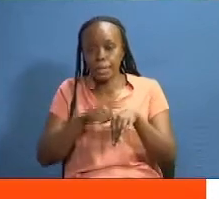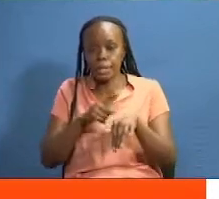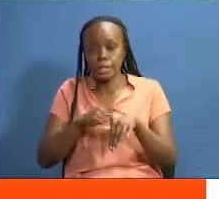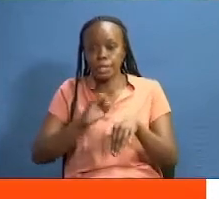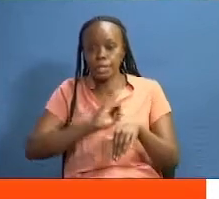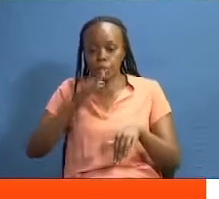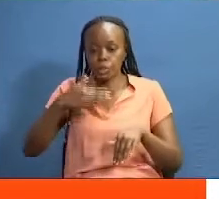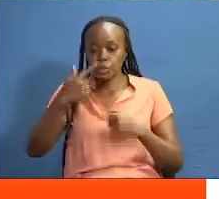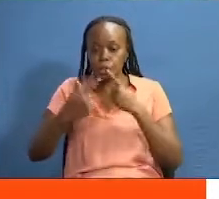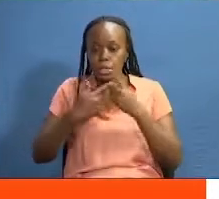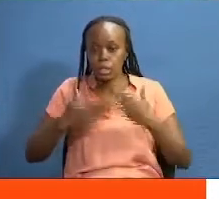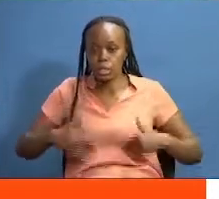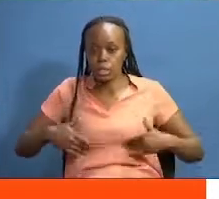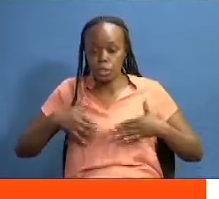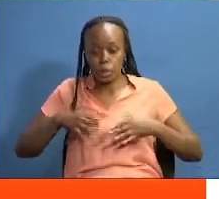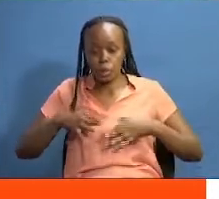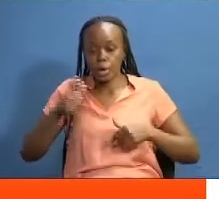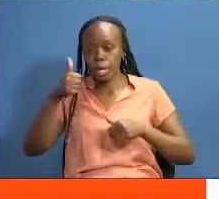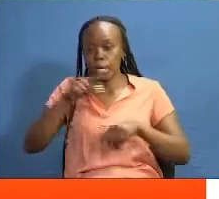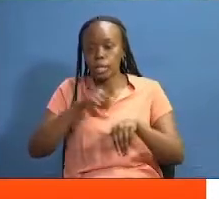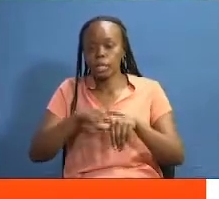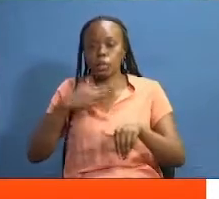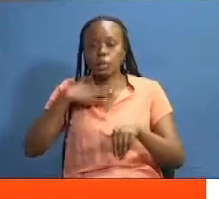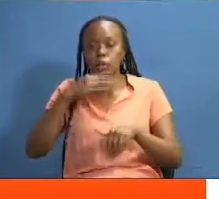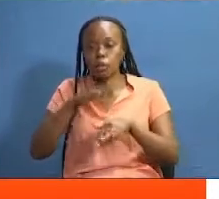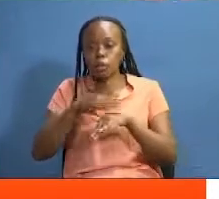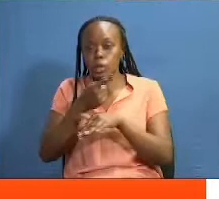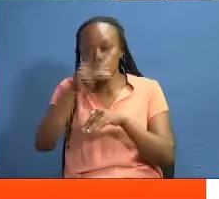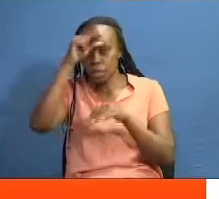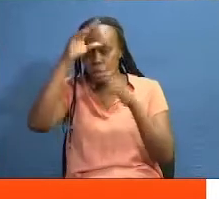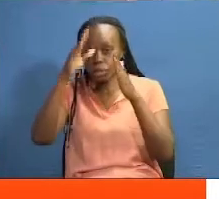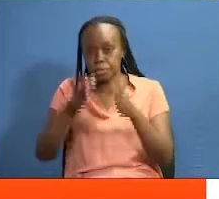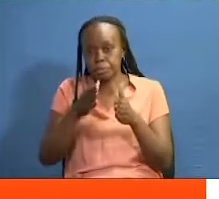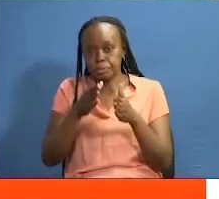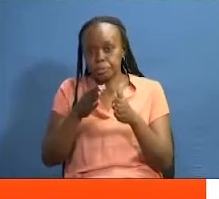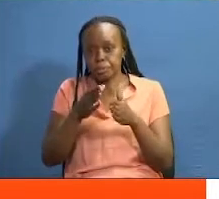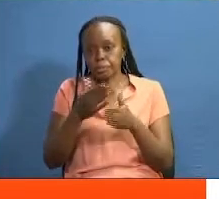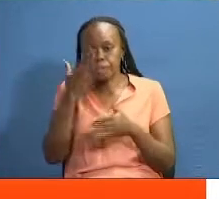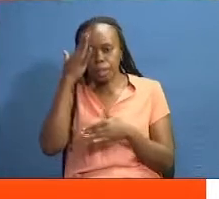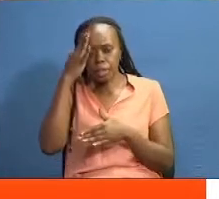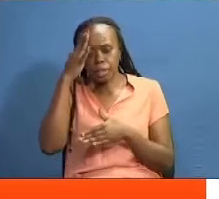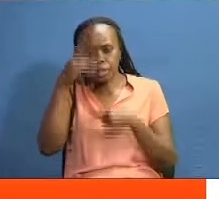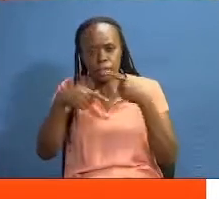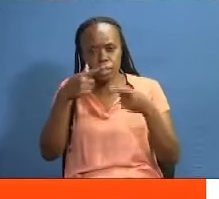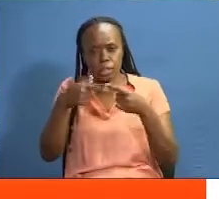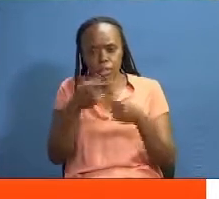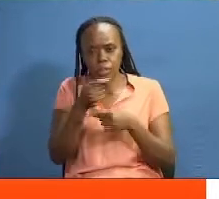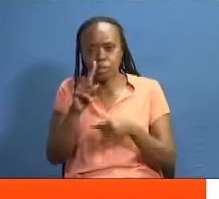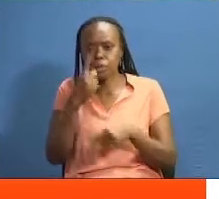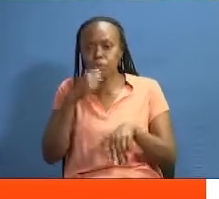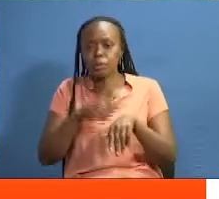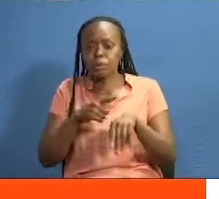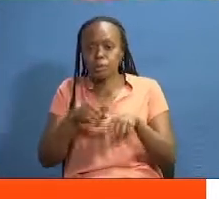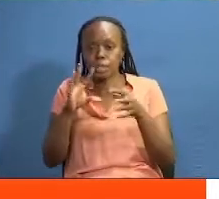I normally tell young people that anytime you want to rely on the government, I think when the first time we